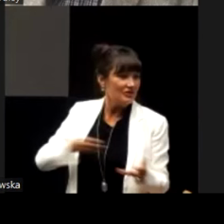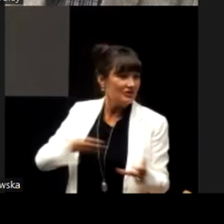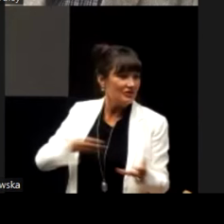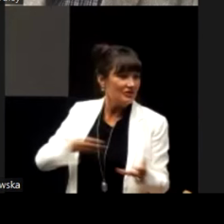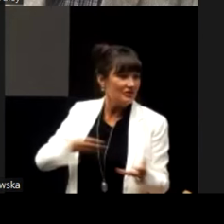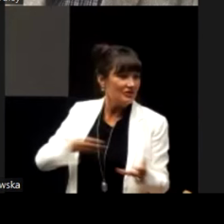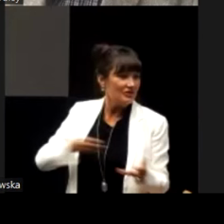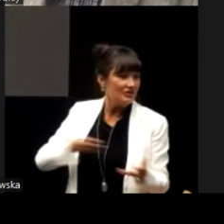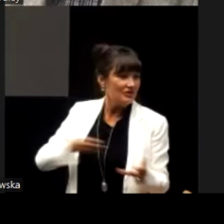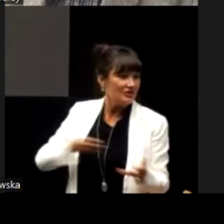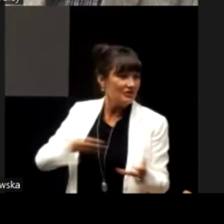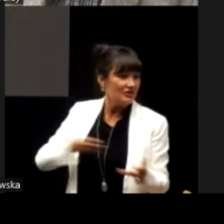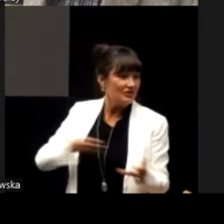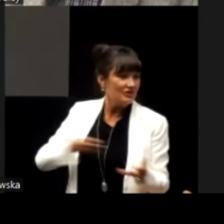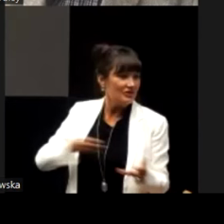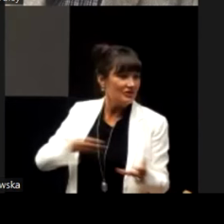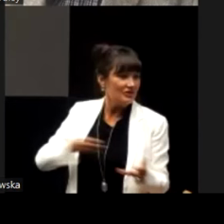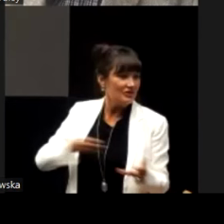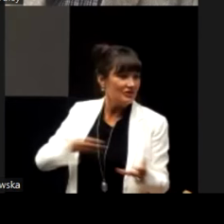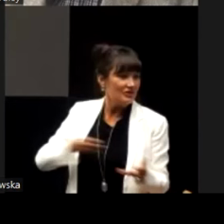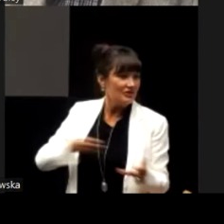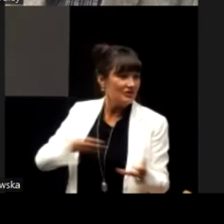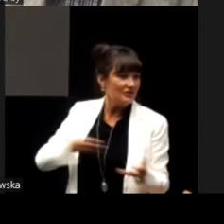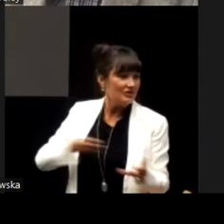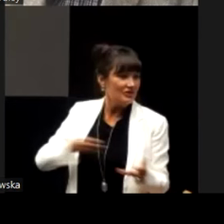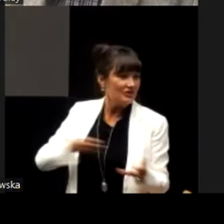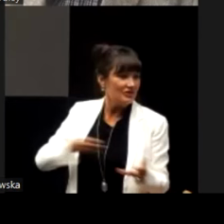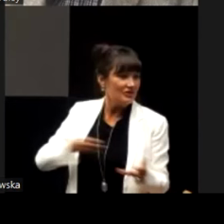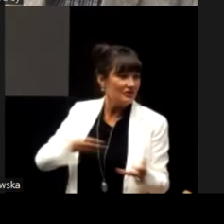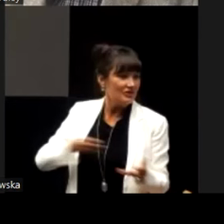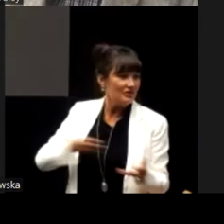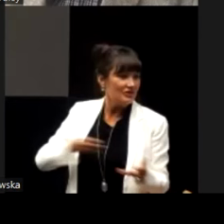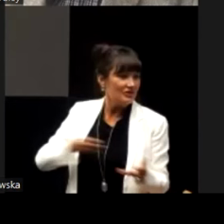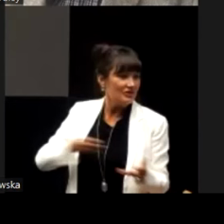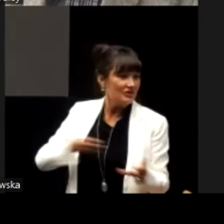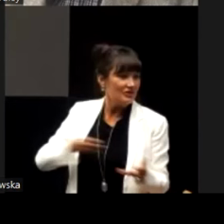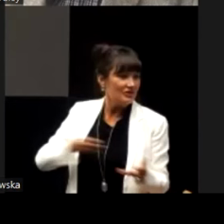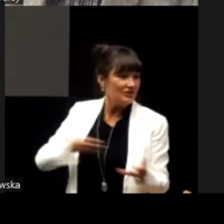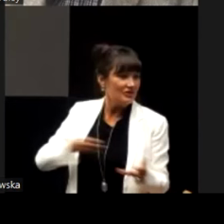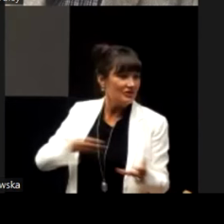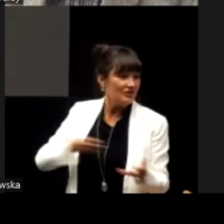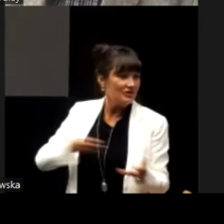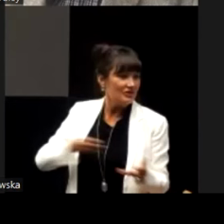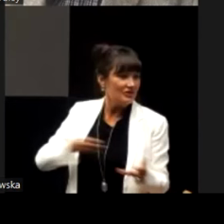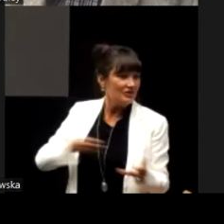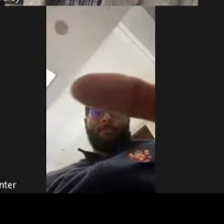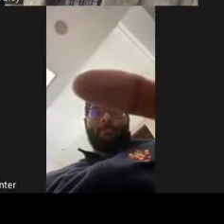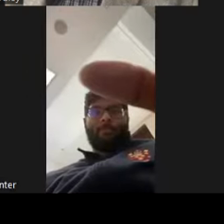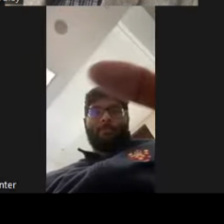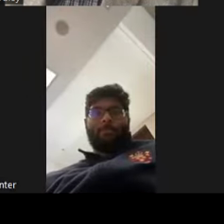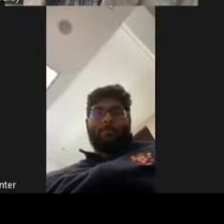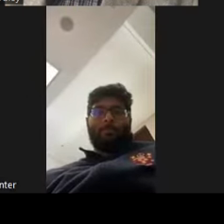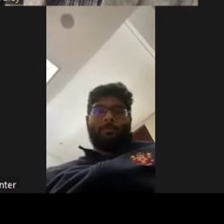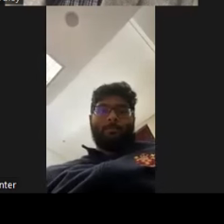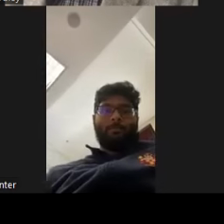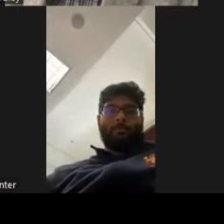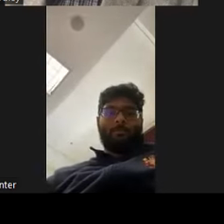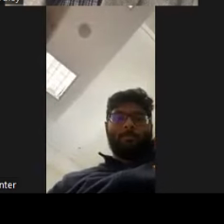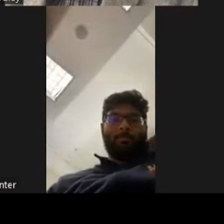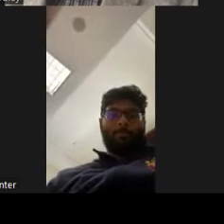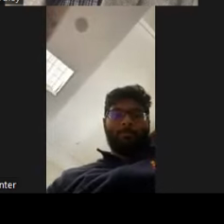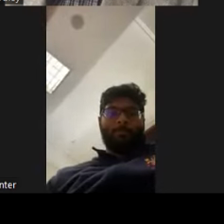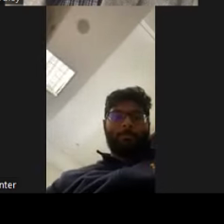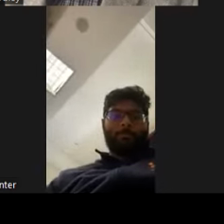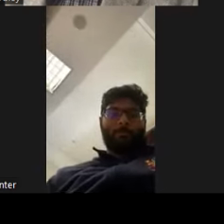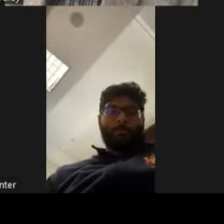Africa, the challenge around multidisciplinary public health system. It is crucial.